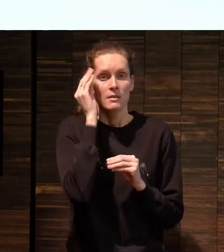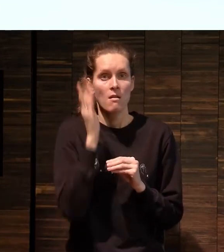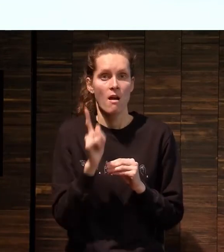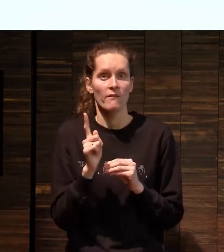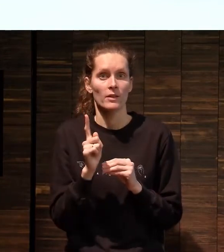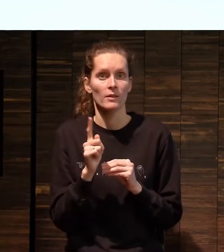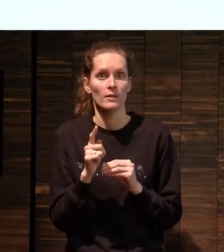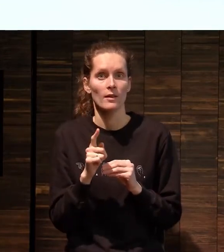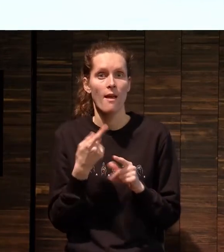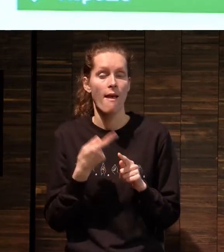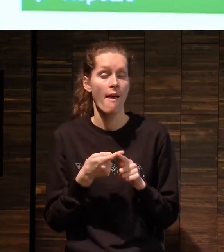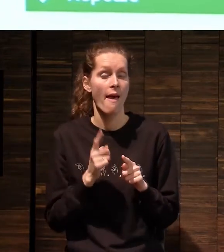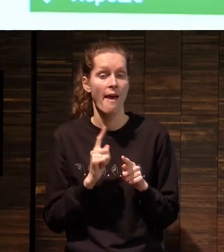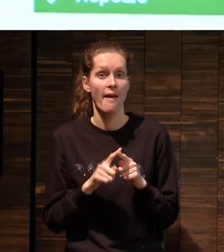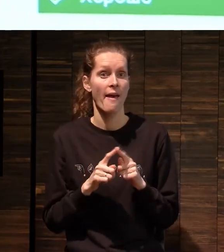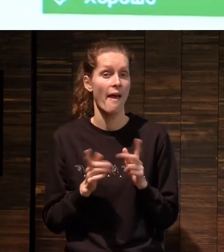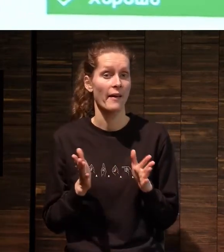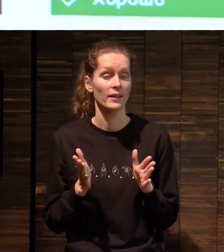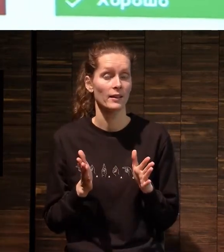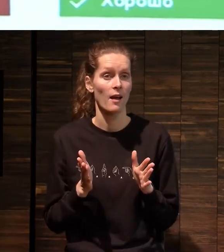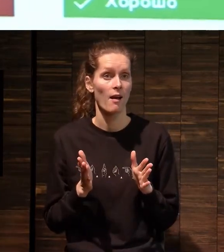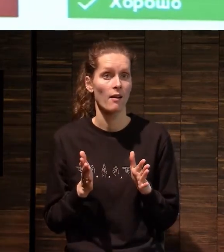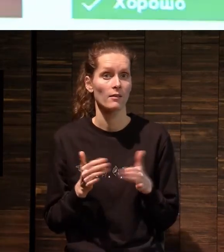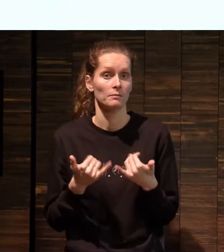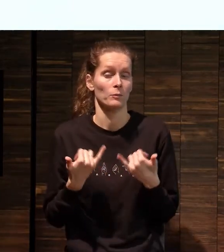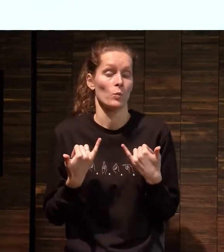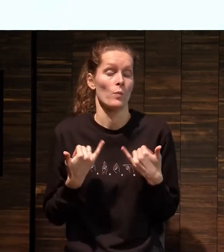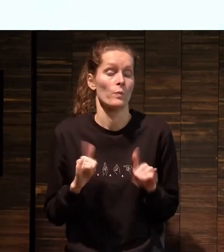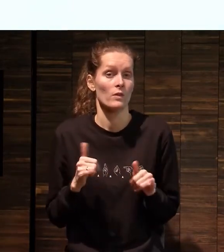I mean, imagine